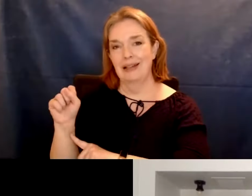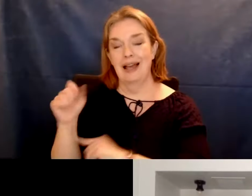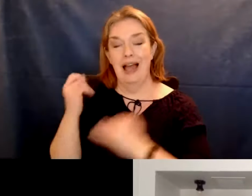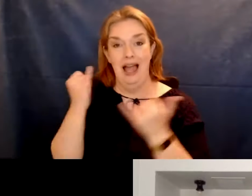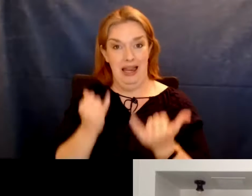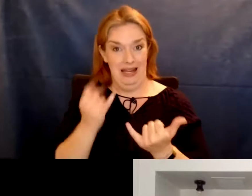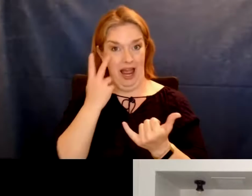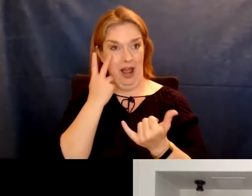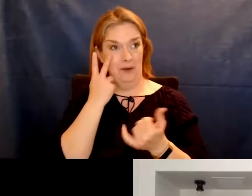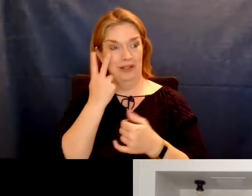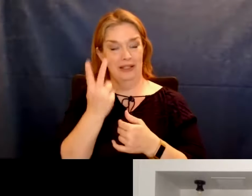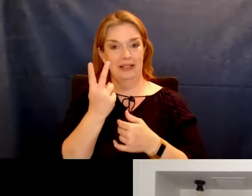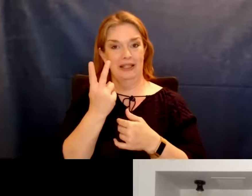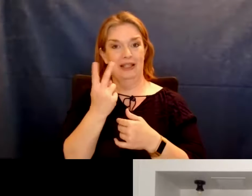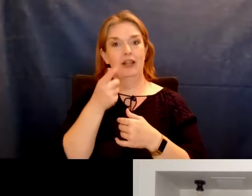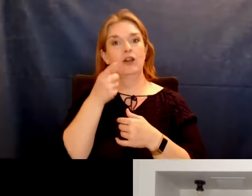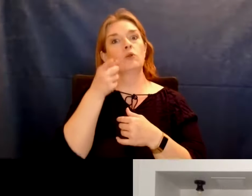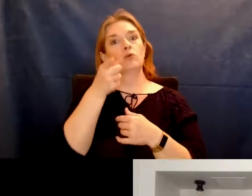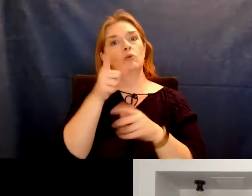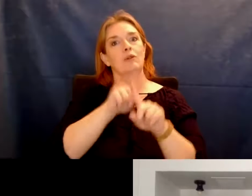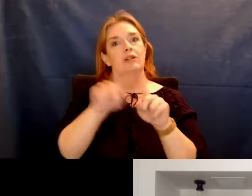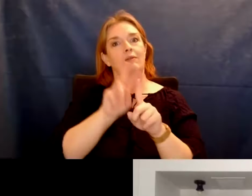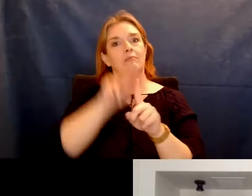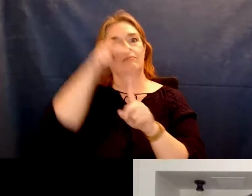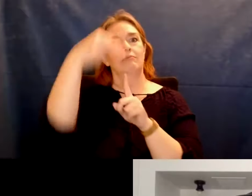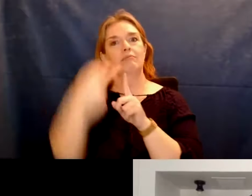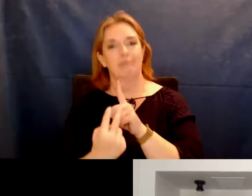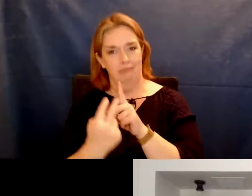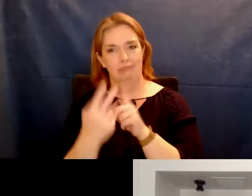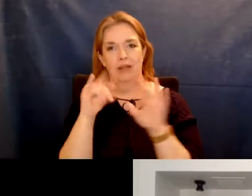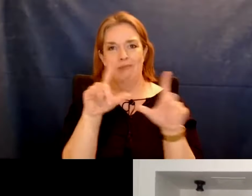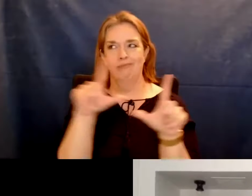see Boise through that lens. Yeah.